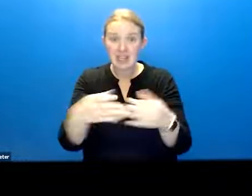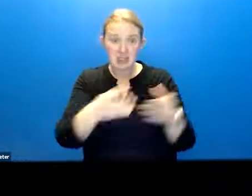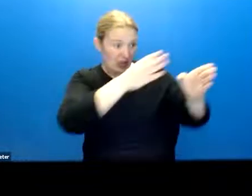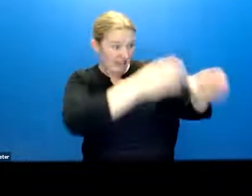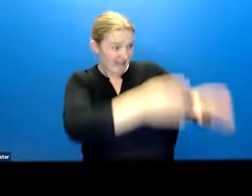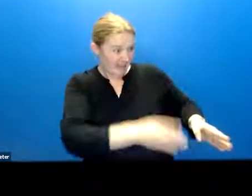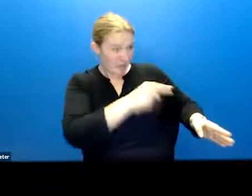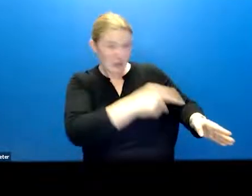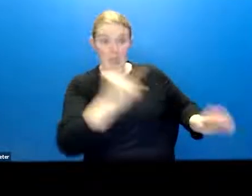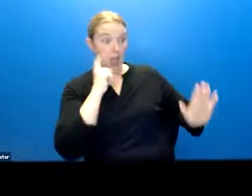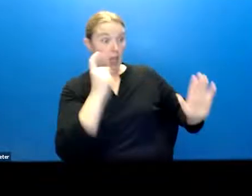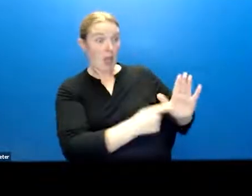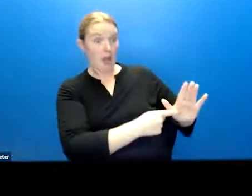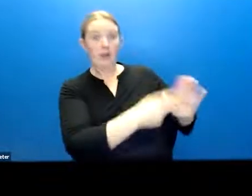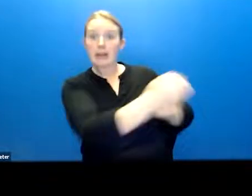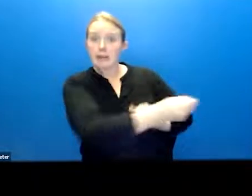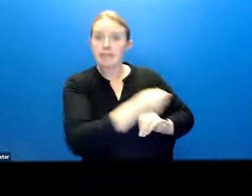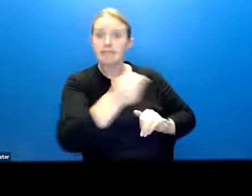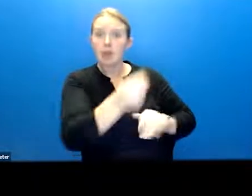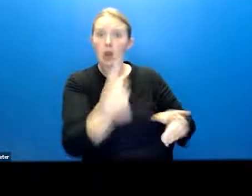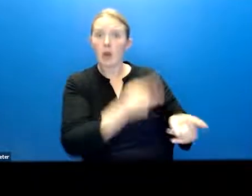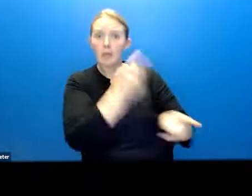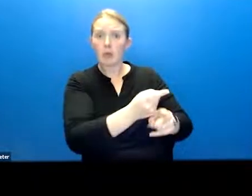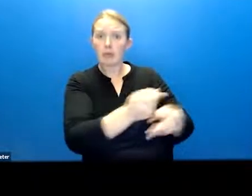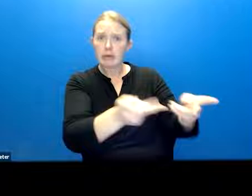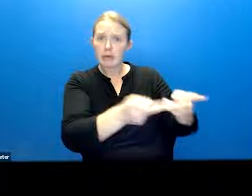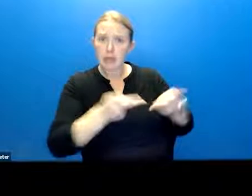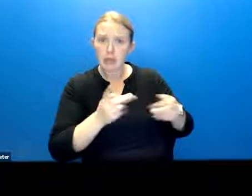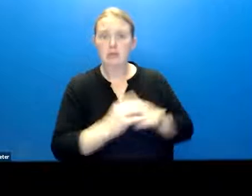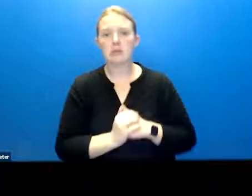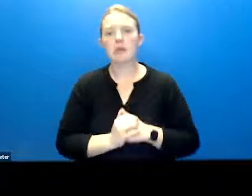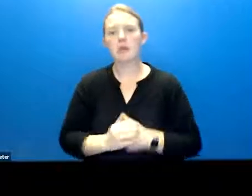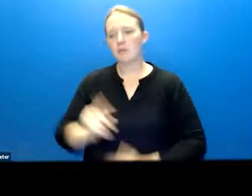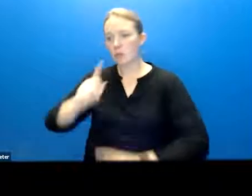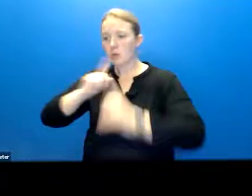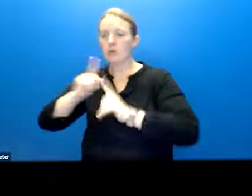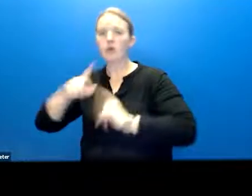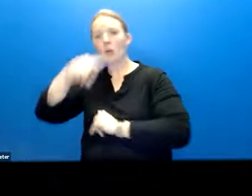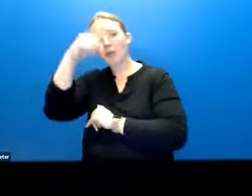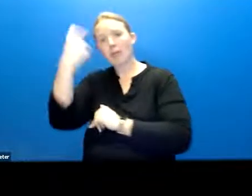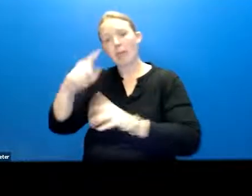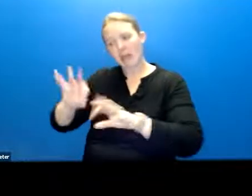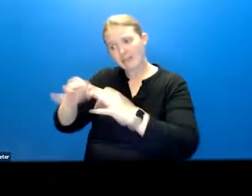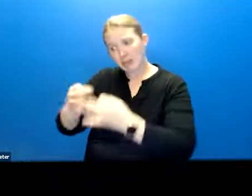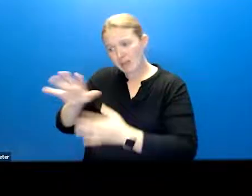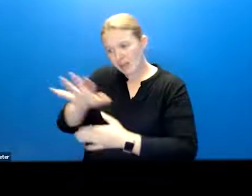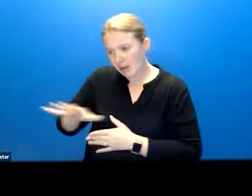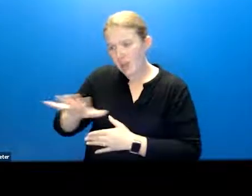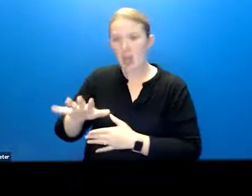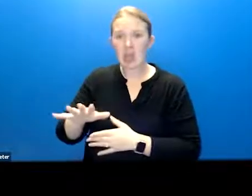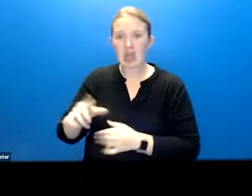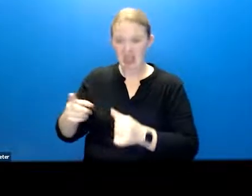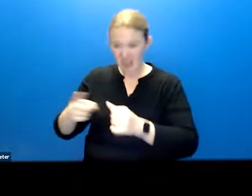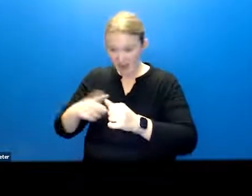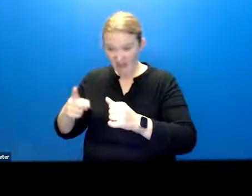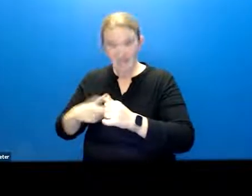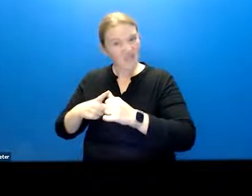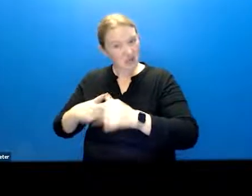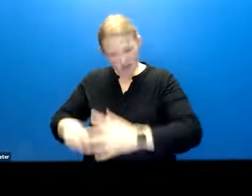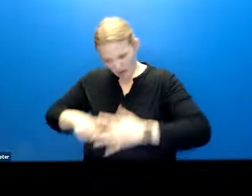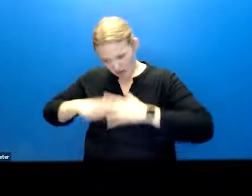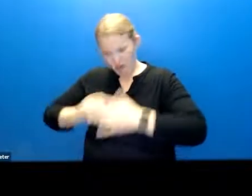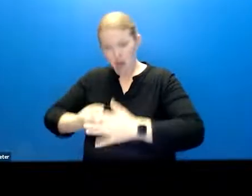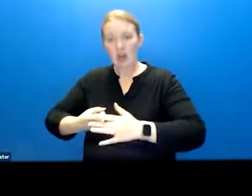appropriate services? When we spoke to Black families, we looked at their first context of care.